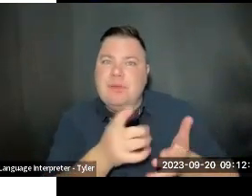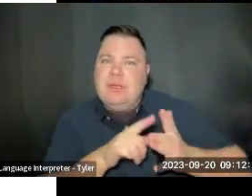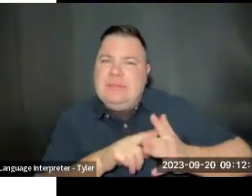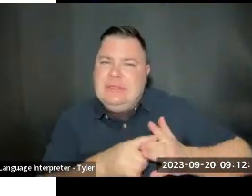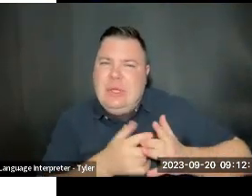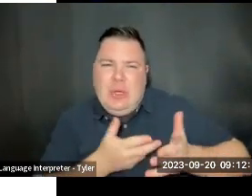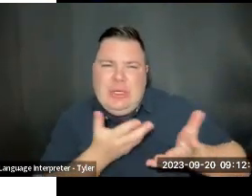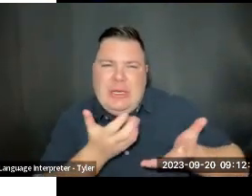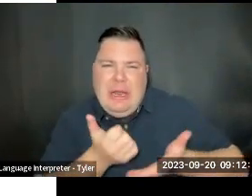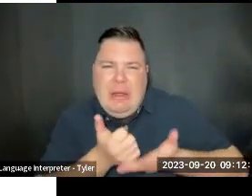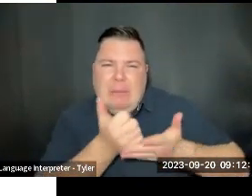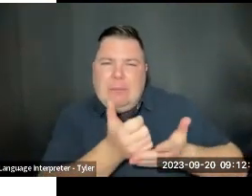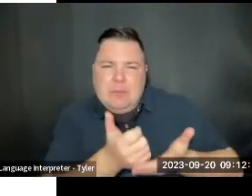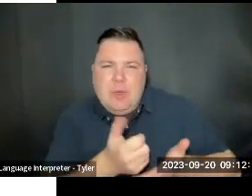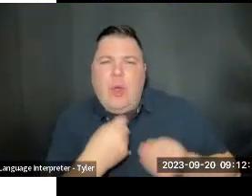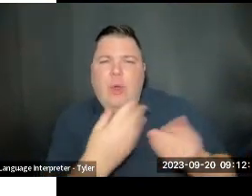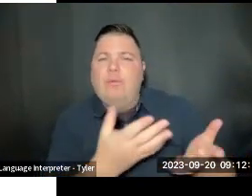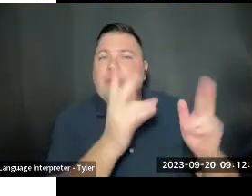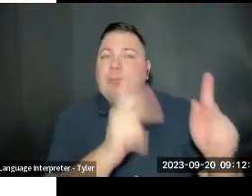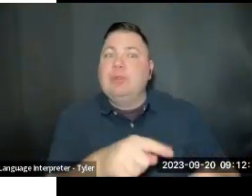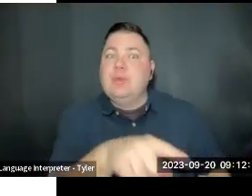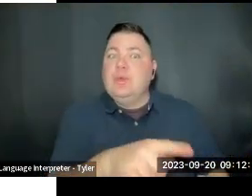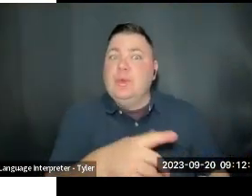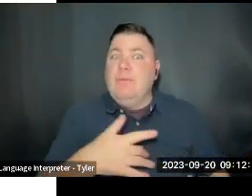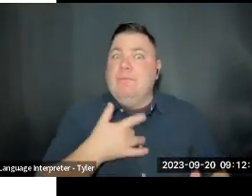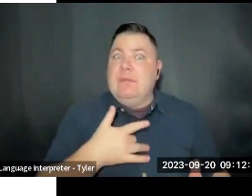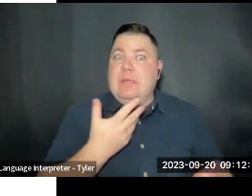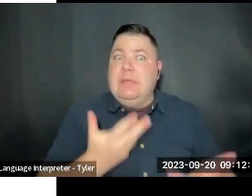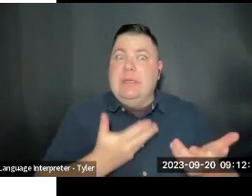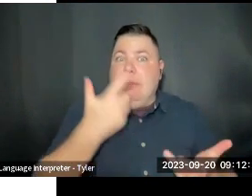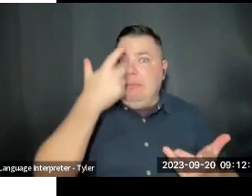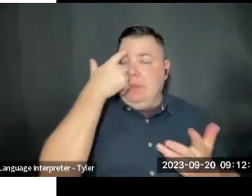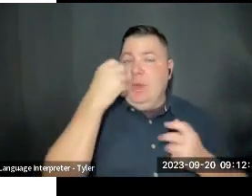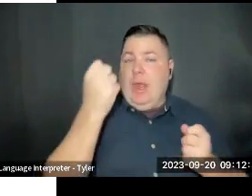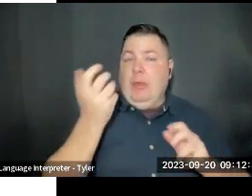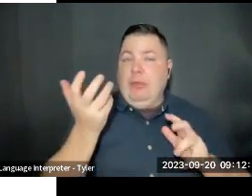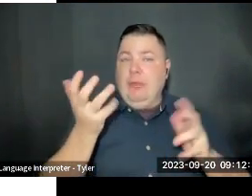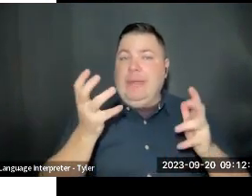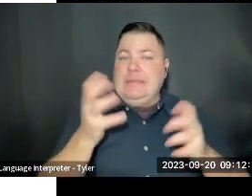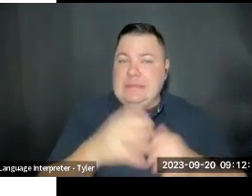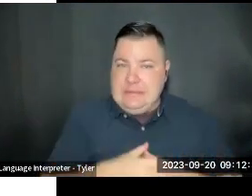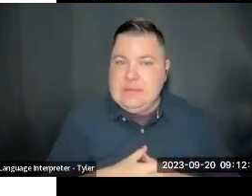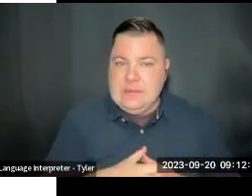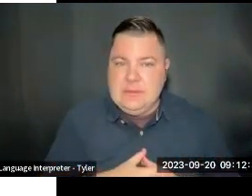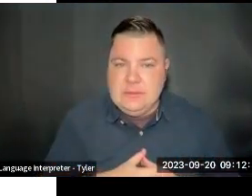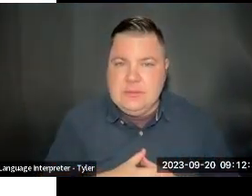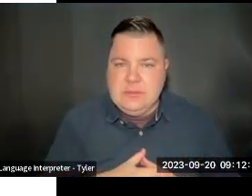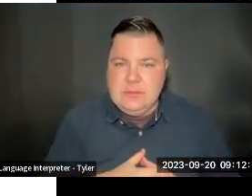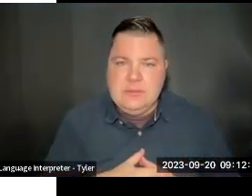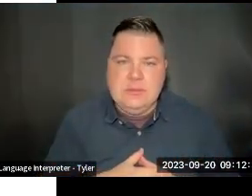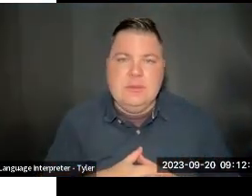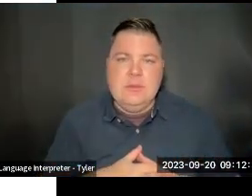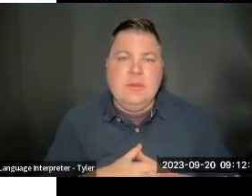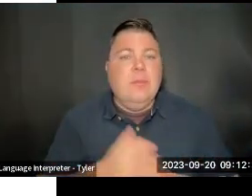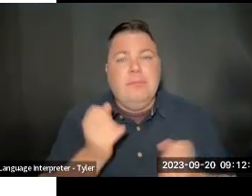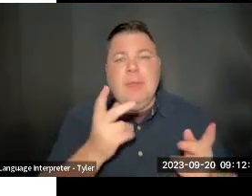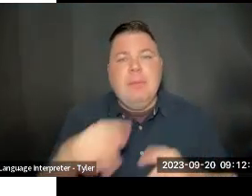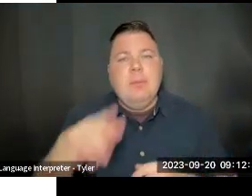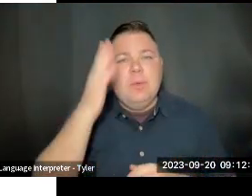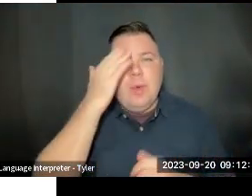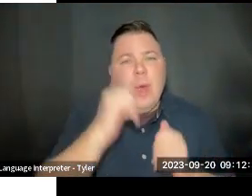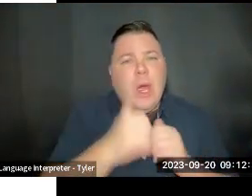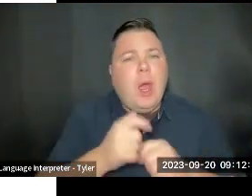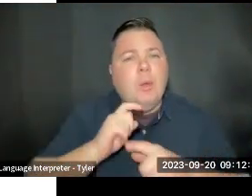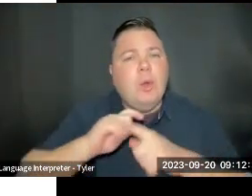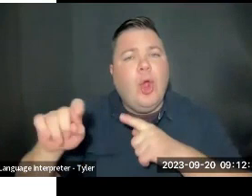to a person experiencing a mental health crisis. Many people know how to call 911 or even